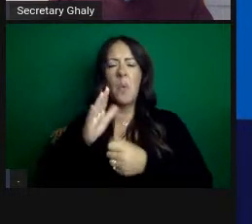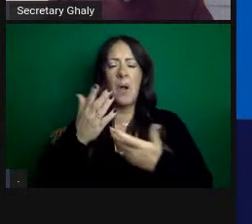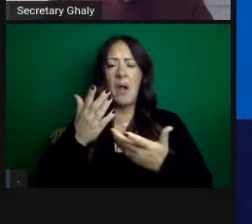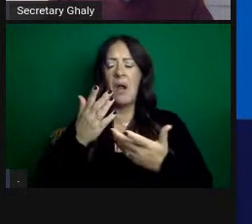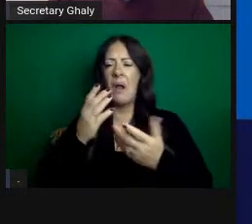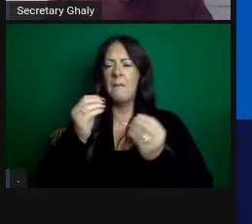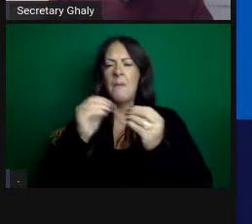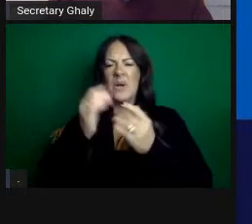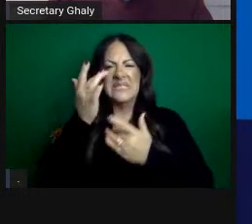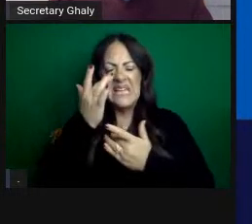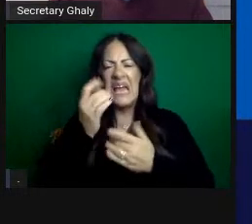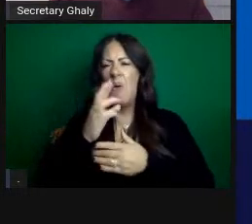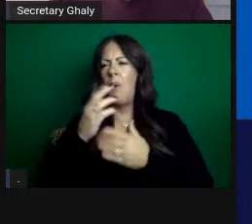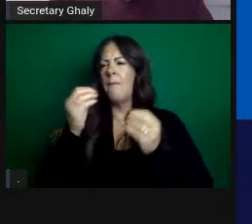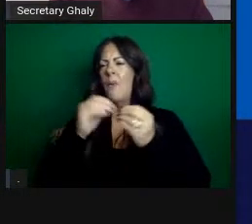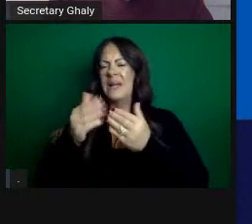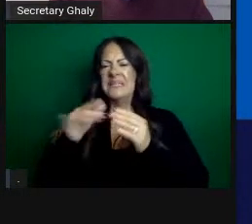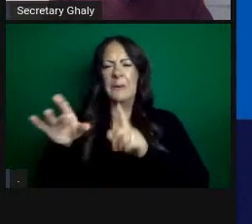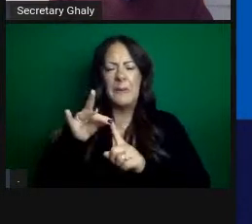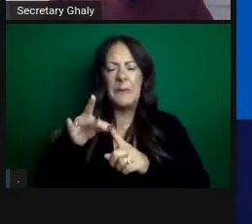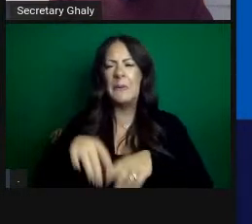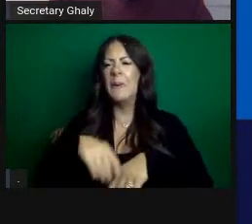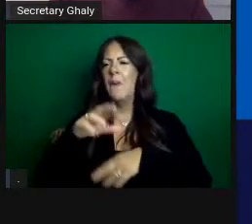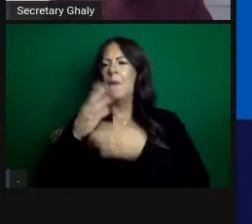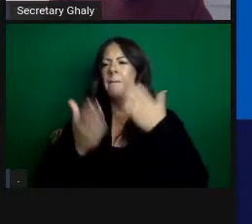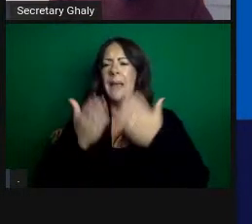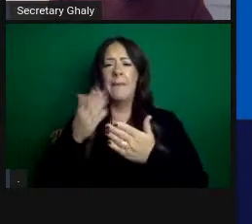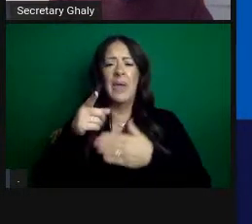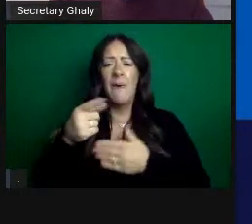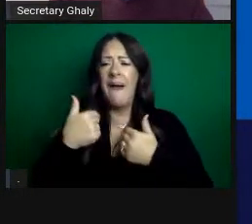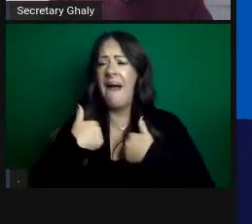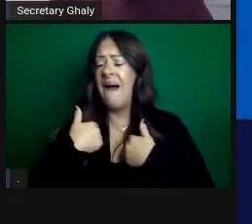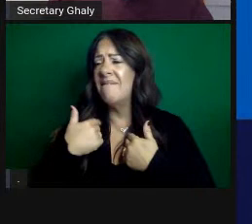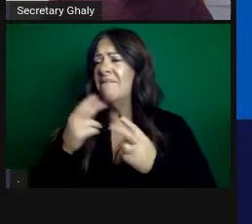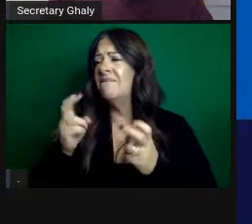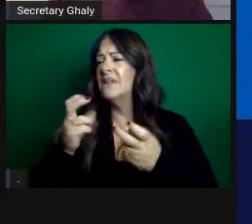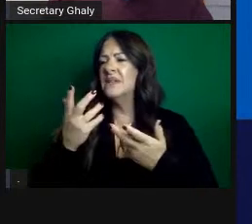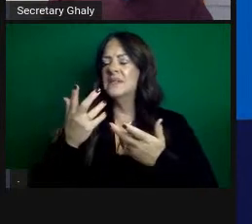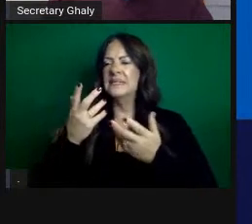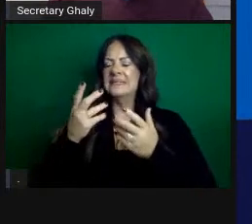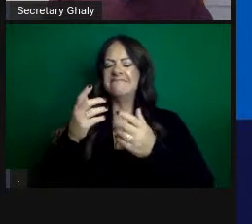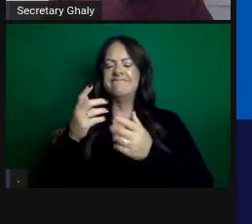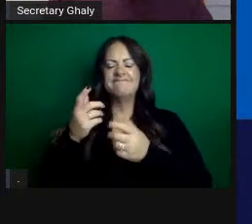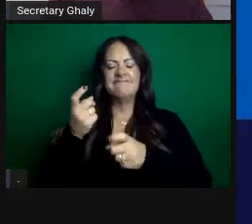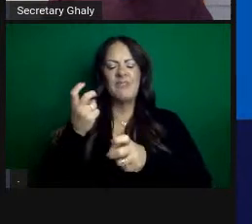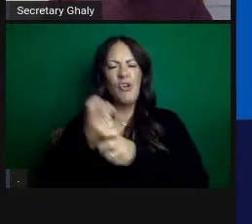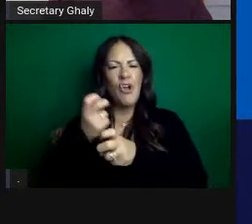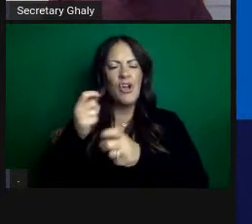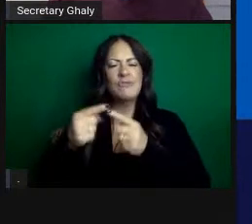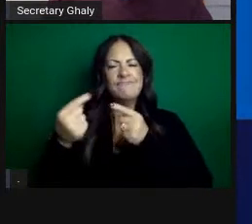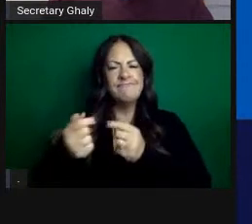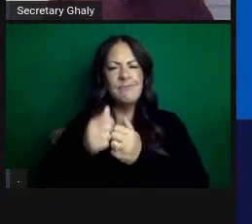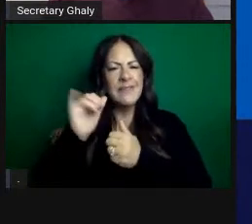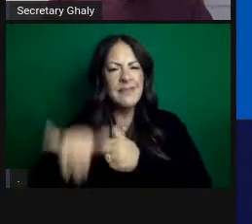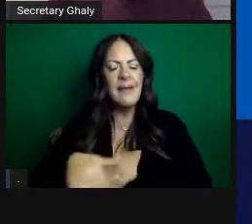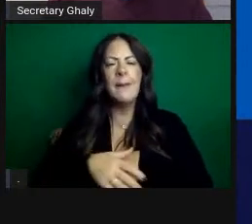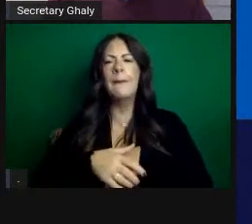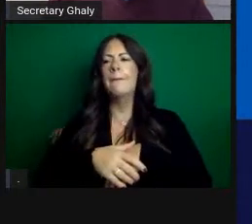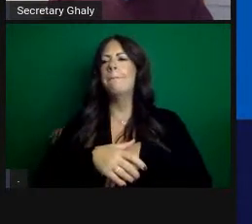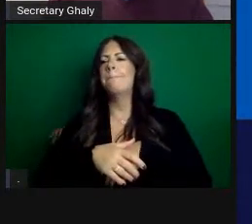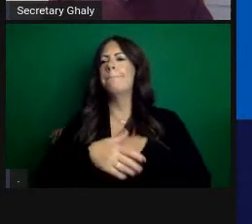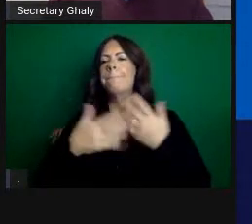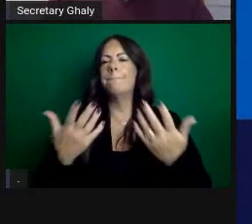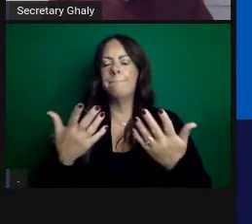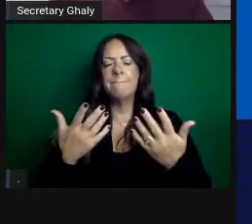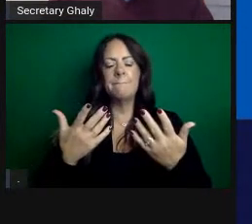become sicker because they have a variant strain as opposed to the wild type strain. We're continuing to actively sequence the